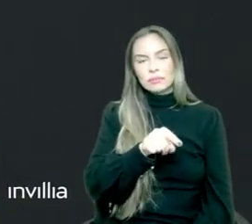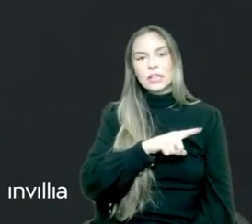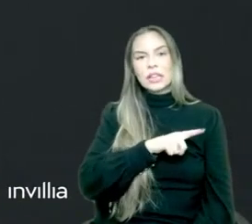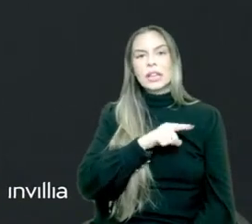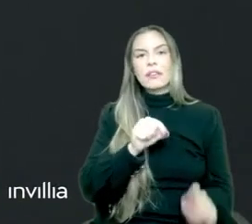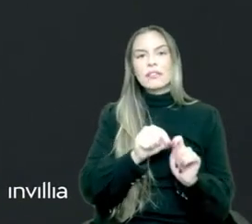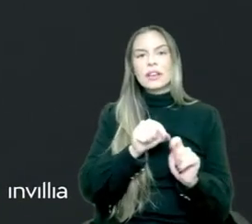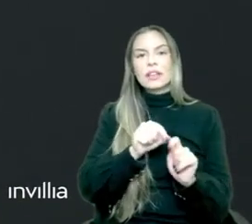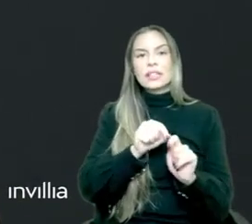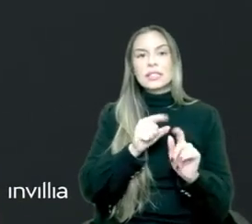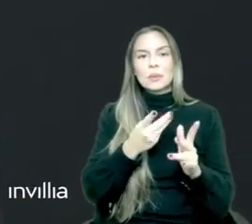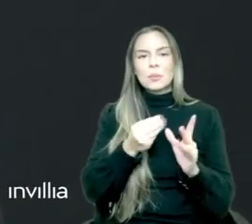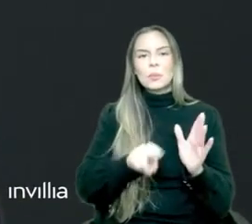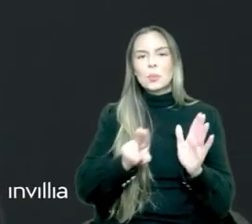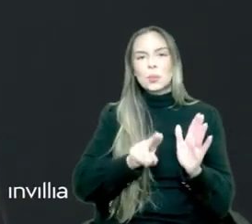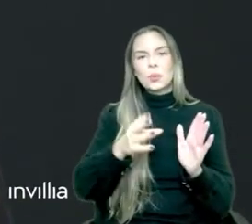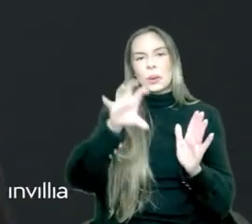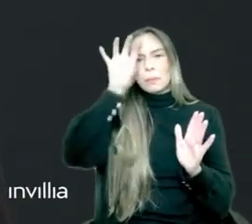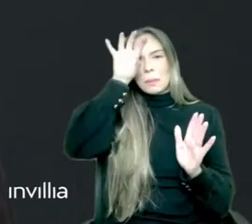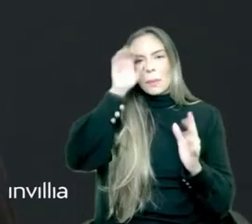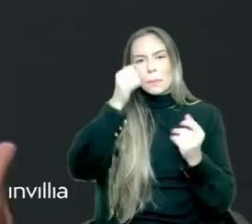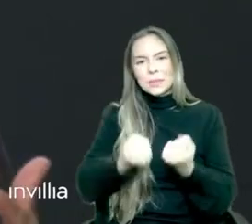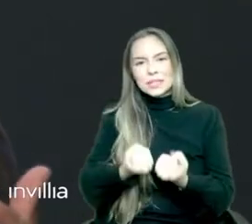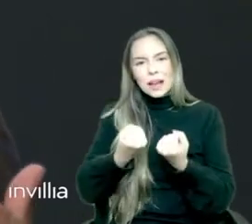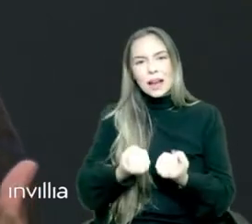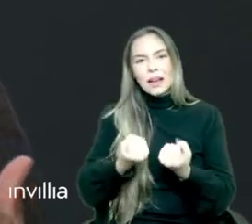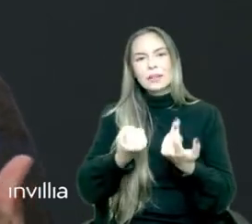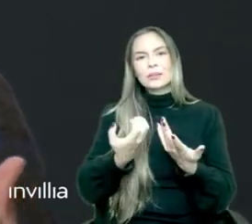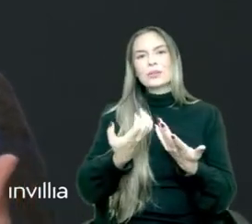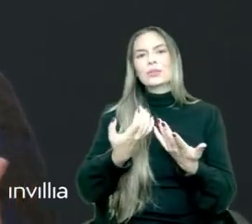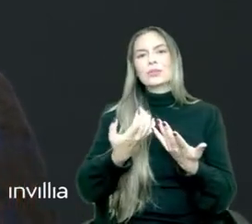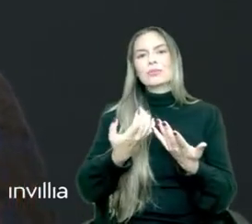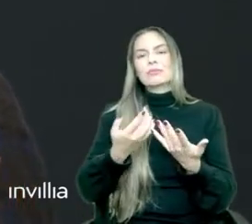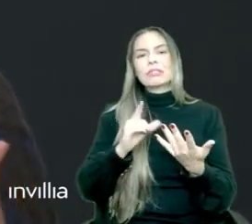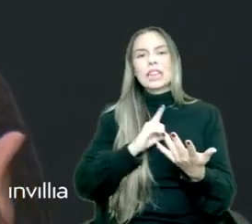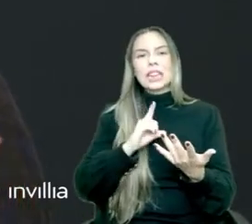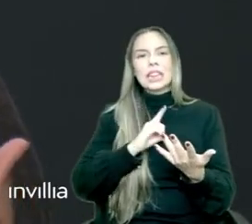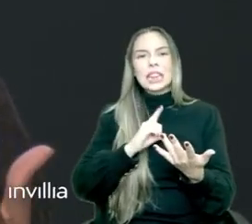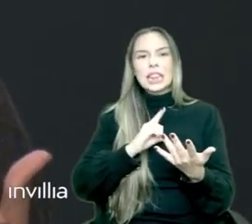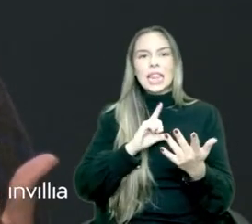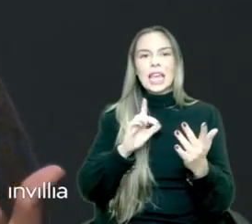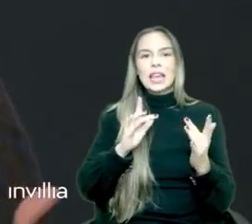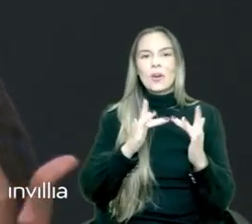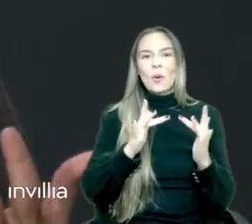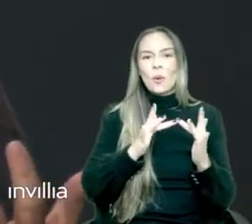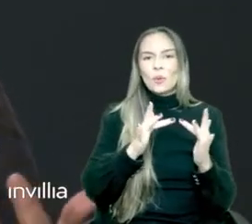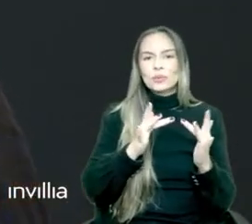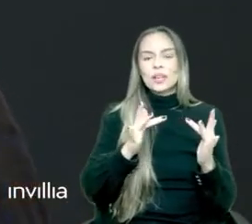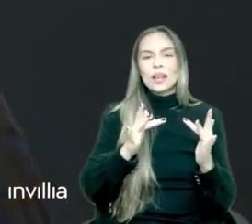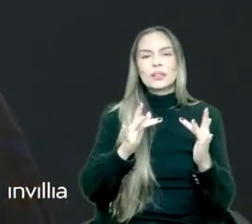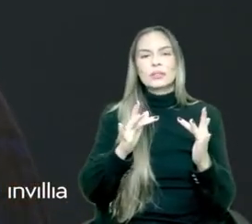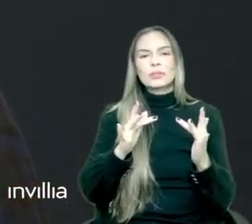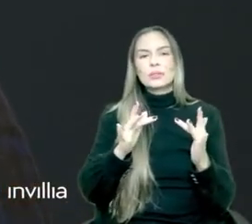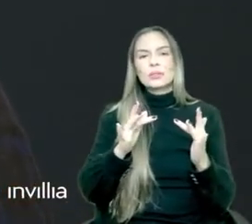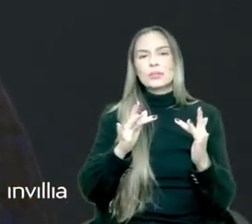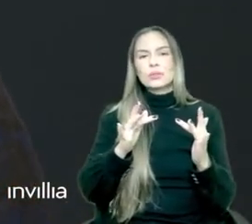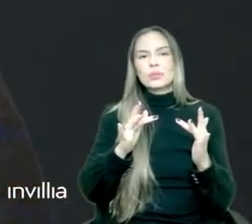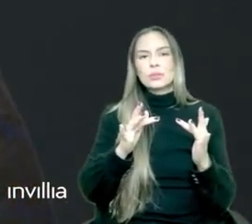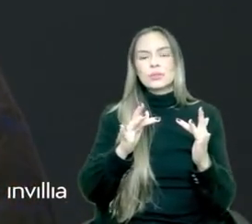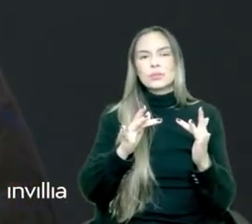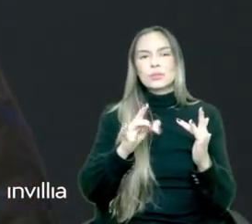memory. And as context length grows, the context or the throughput just bogs